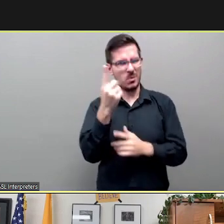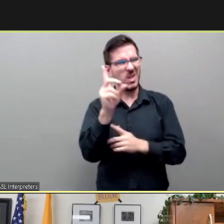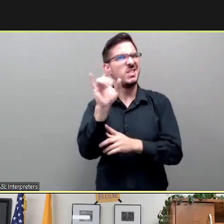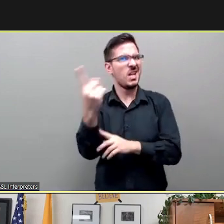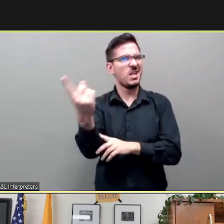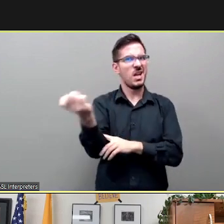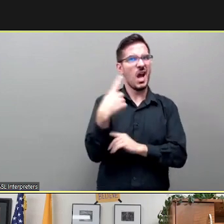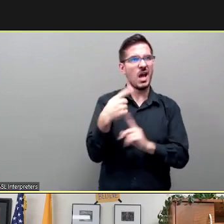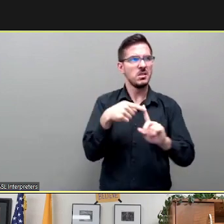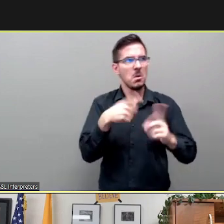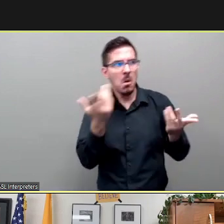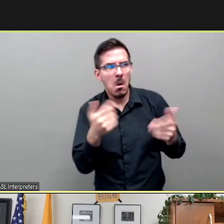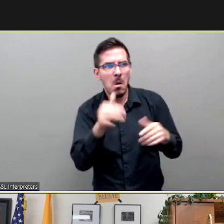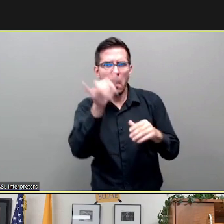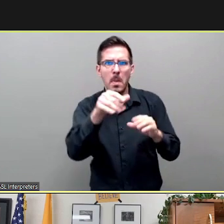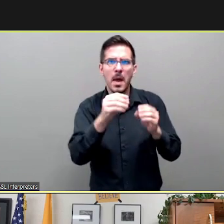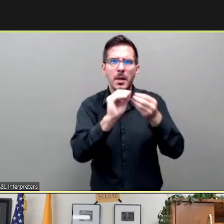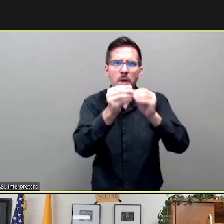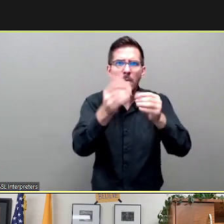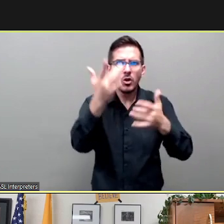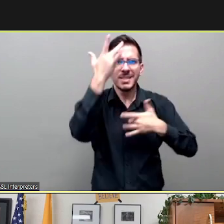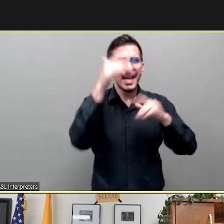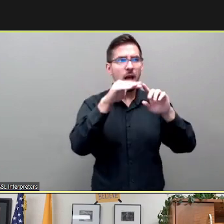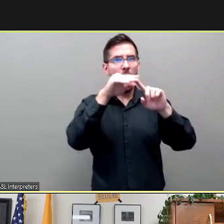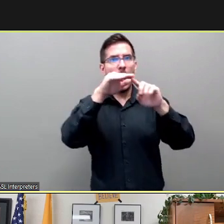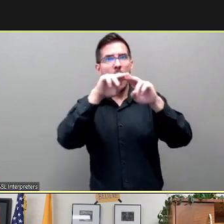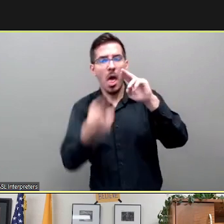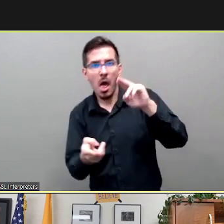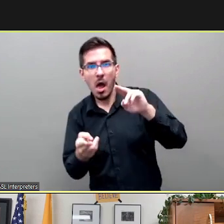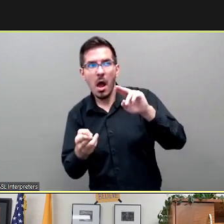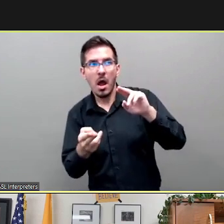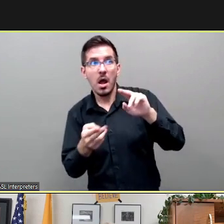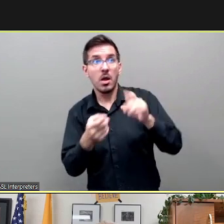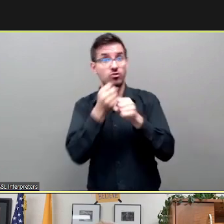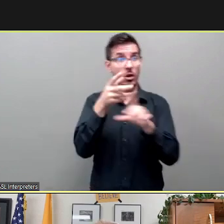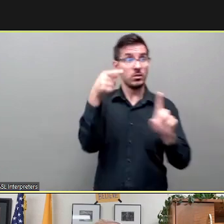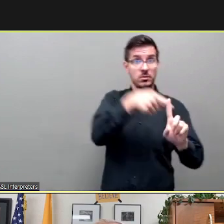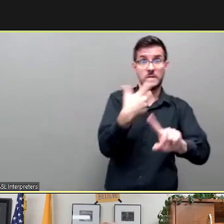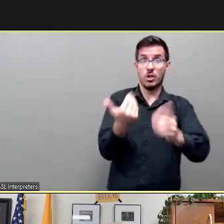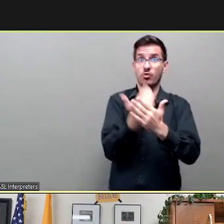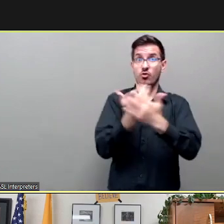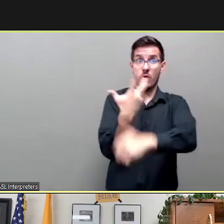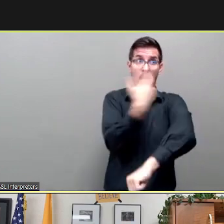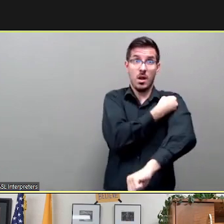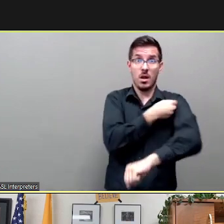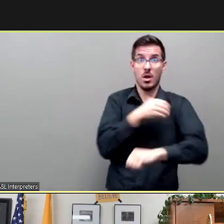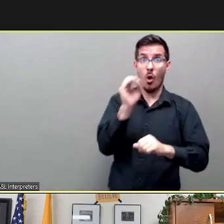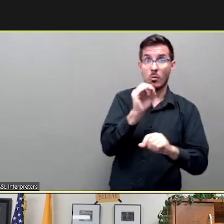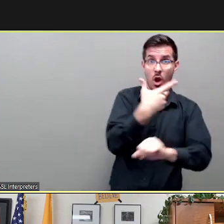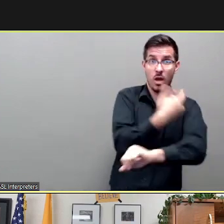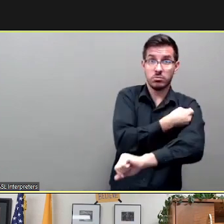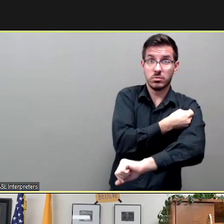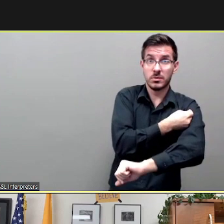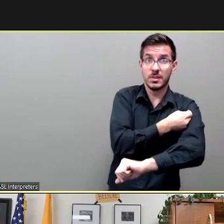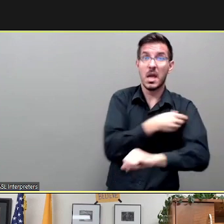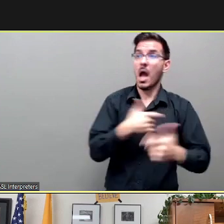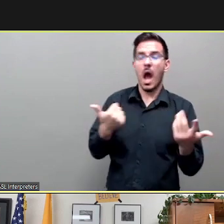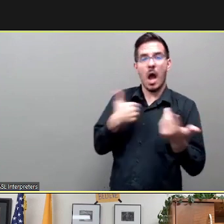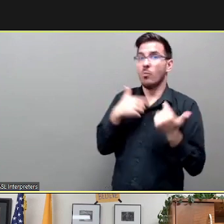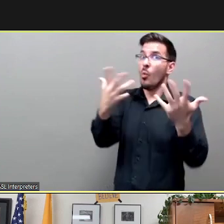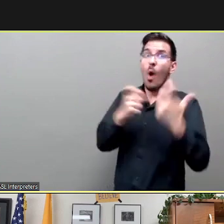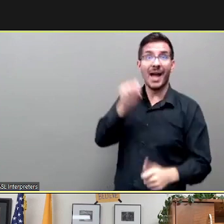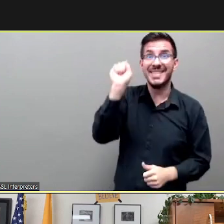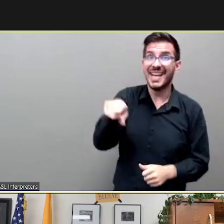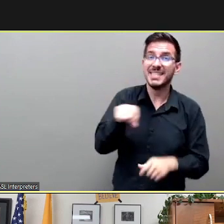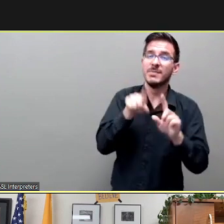drop in cases we're seeing due to the new Omicron booster? And I would love to say yes, but the answer is no, because we're